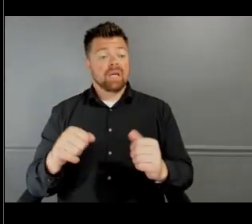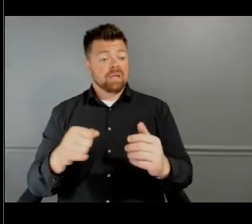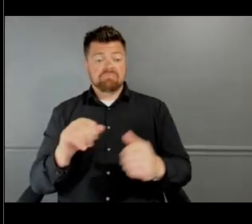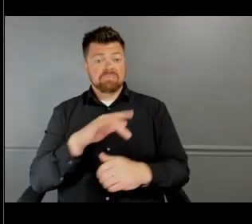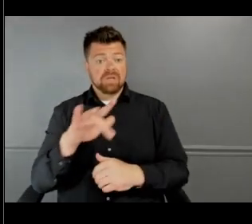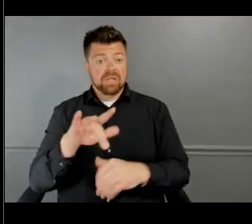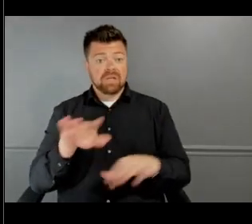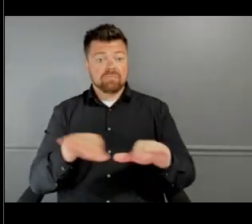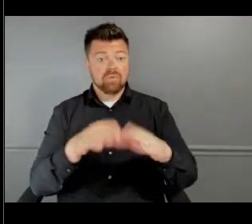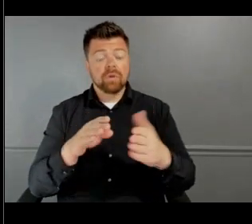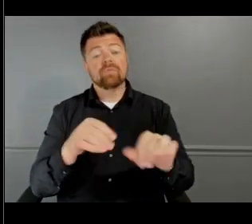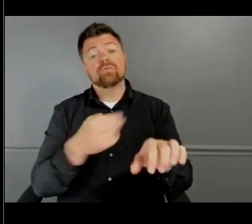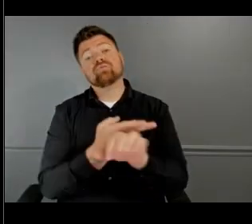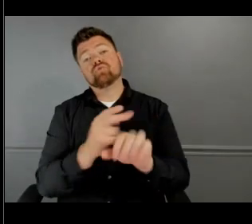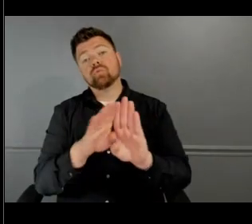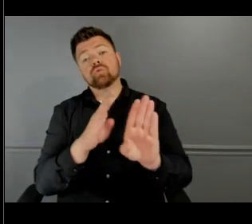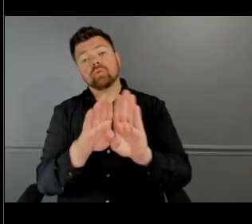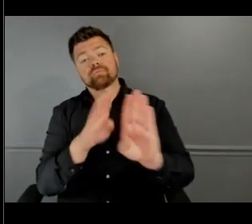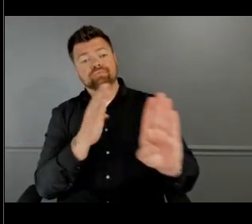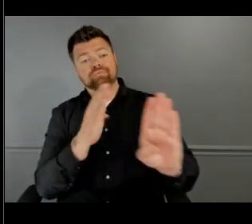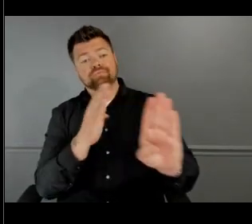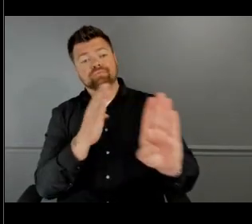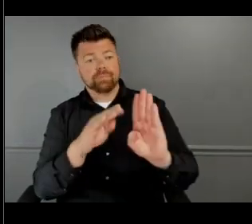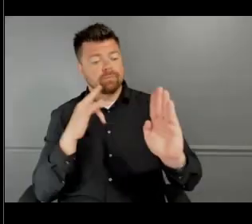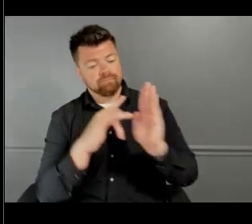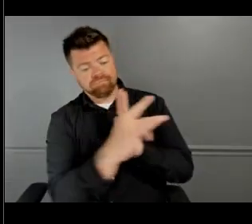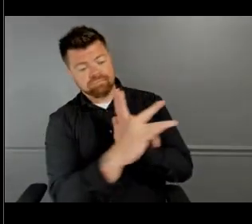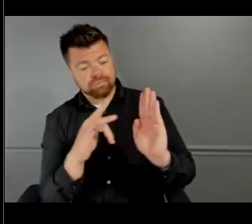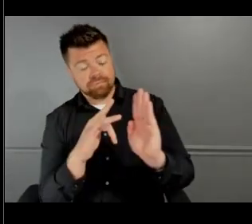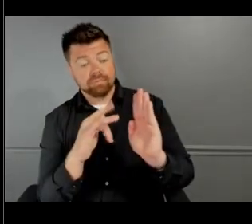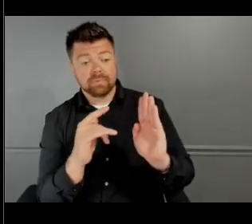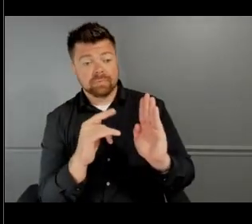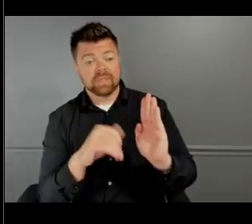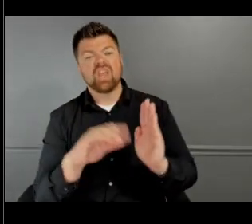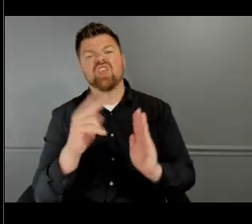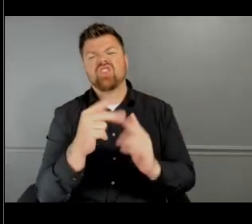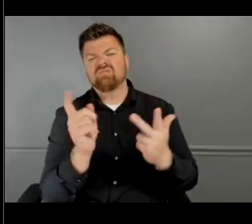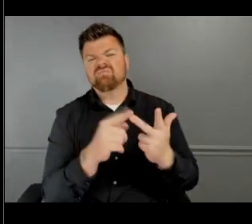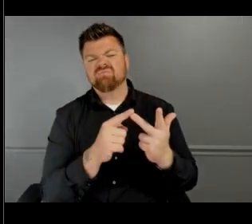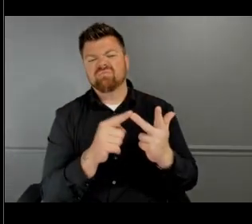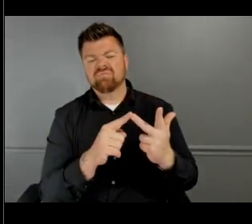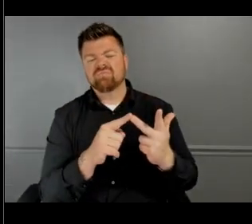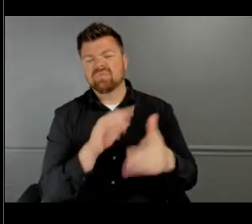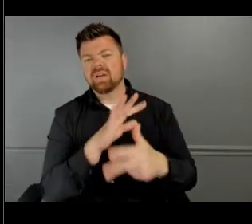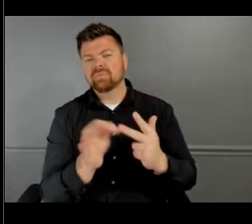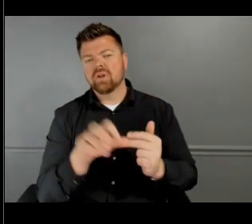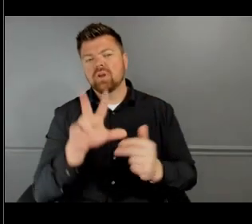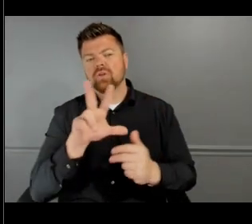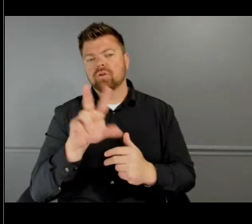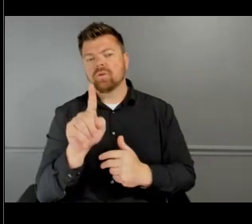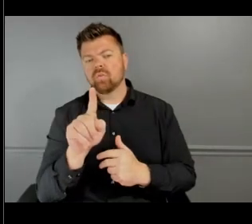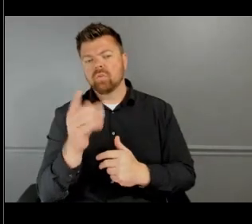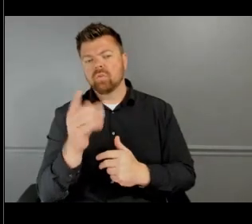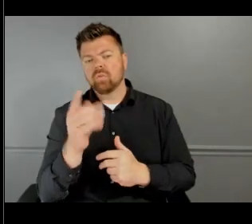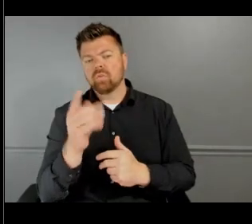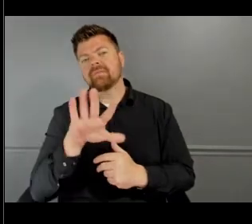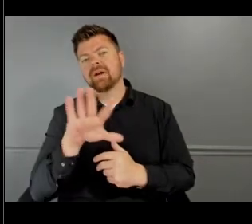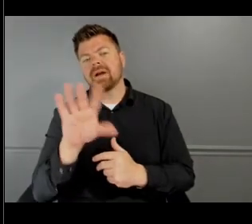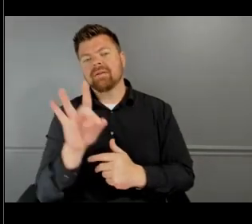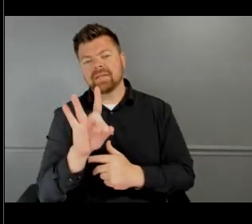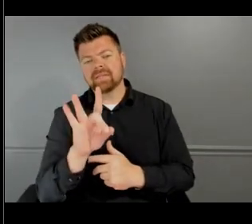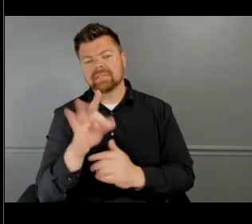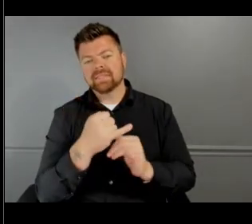usable door is between, and the correct answer was the third option, 31 and 5/8